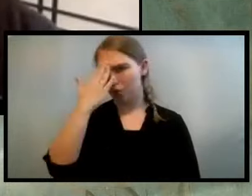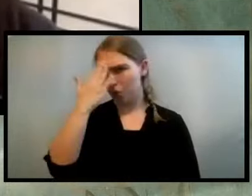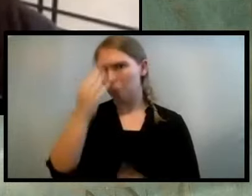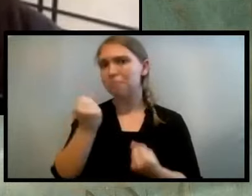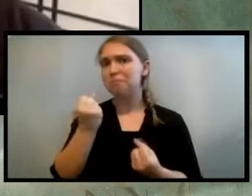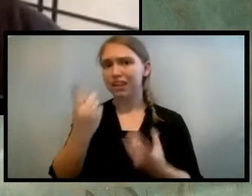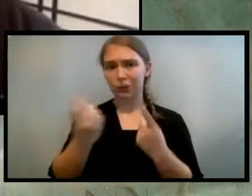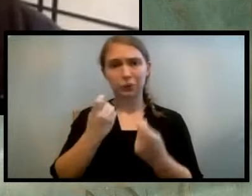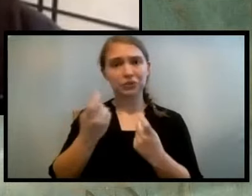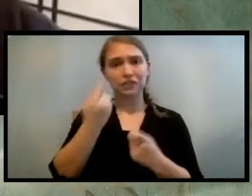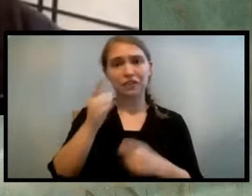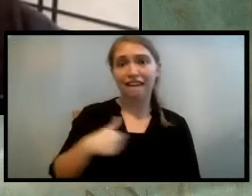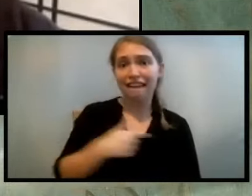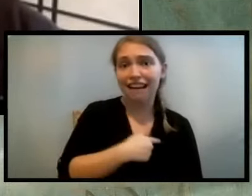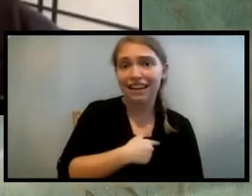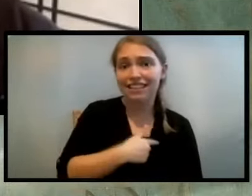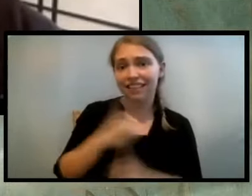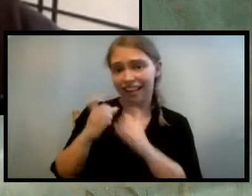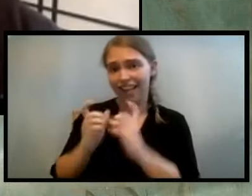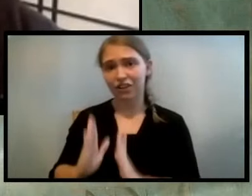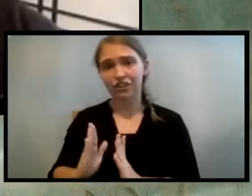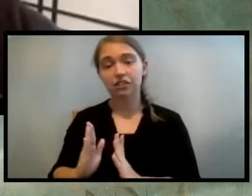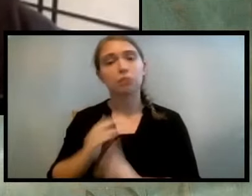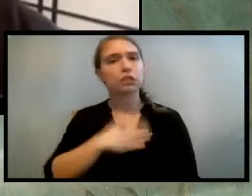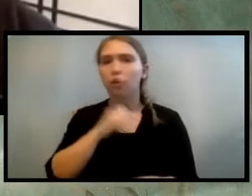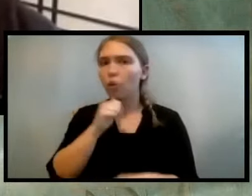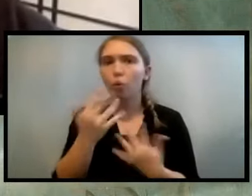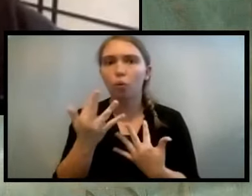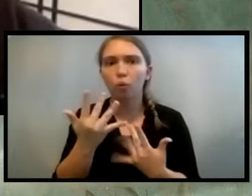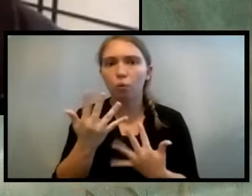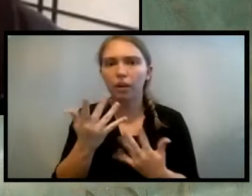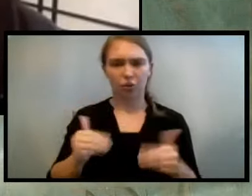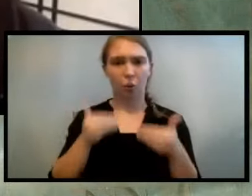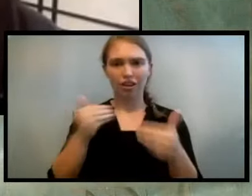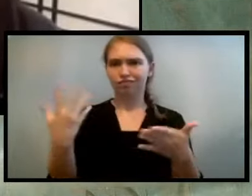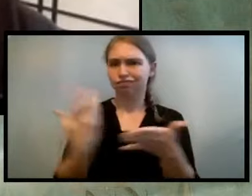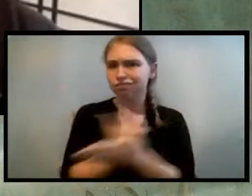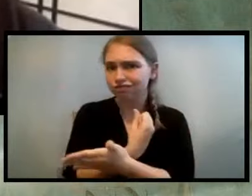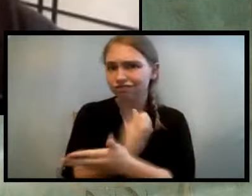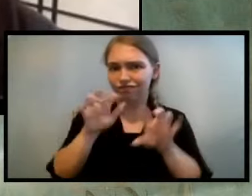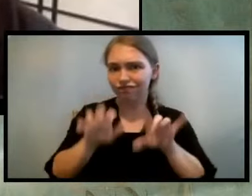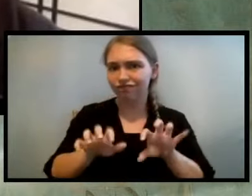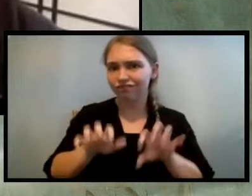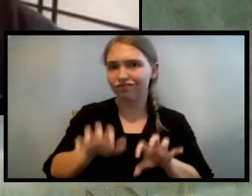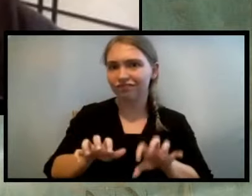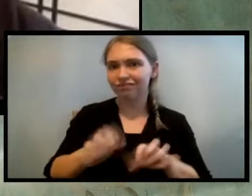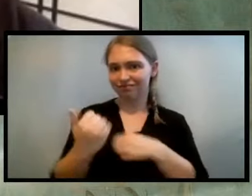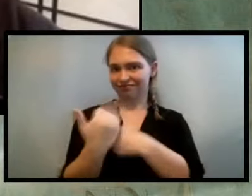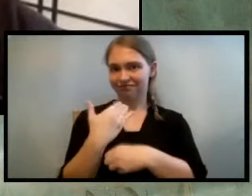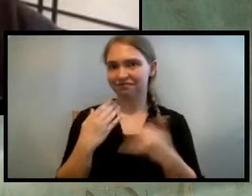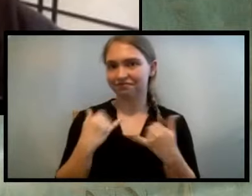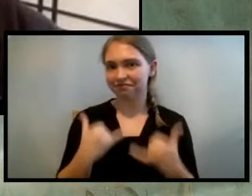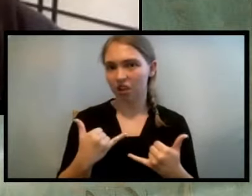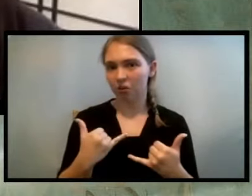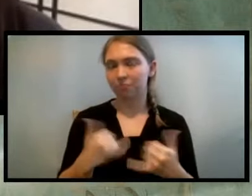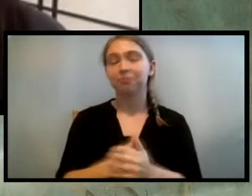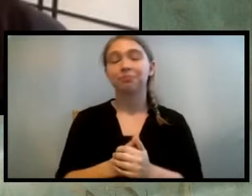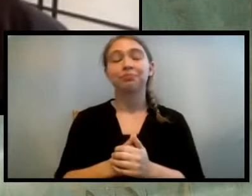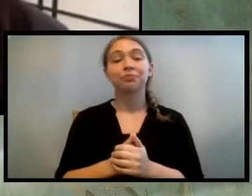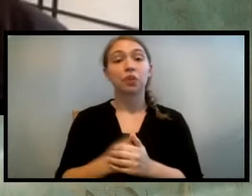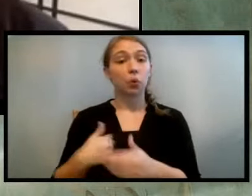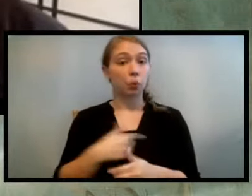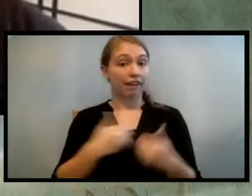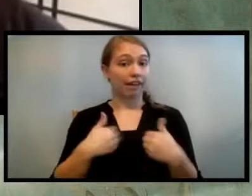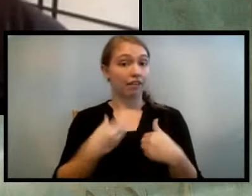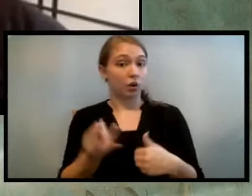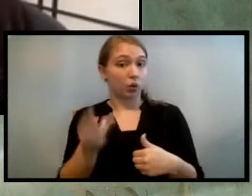editors. Don't wait. Feel free to put them in the chat. We're going to have a series of questions that we'll be asking first, but we'll be compiling your questions and asking